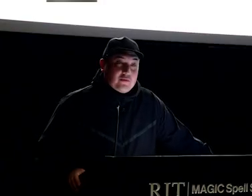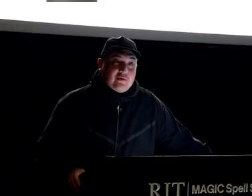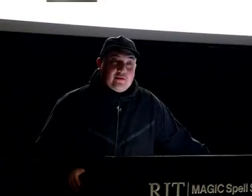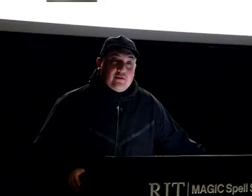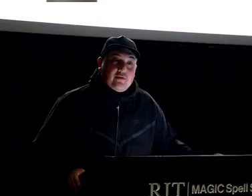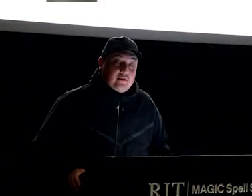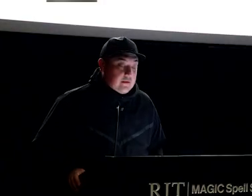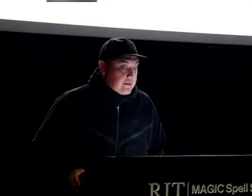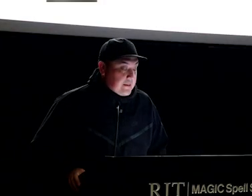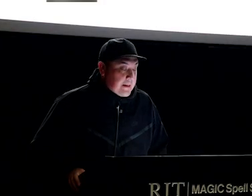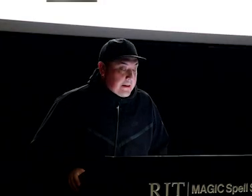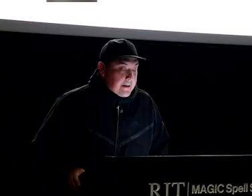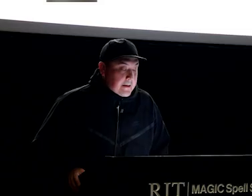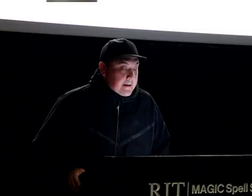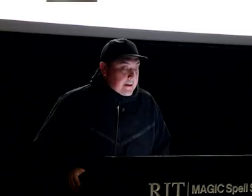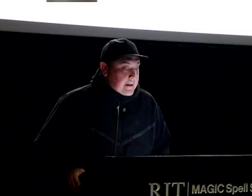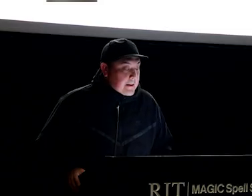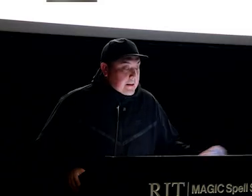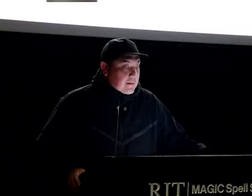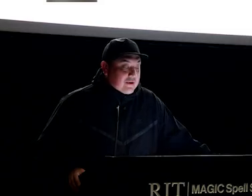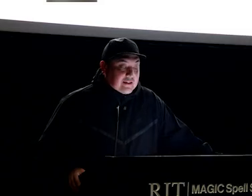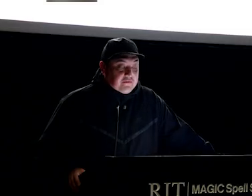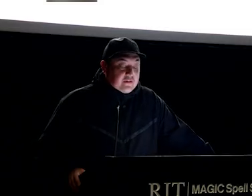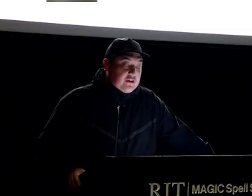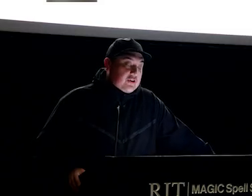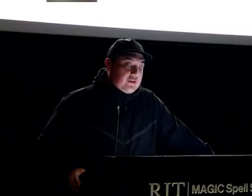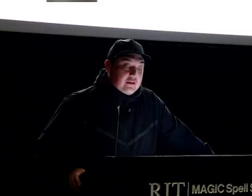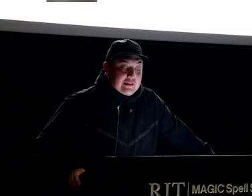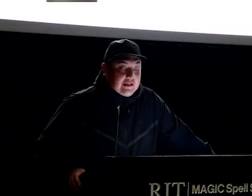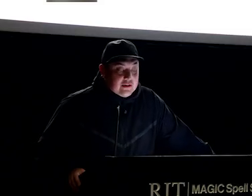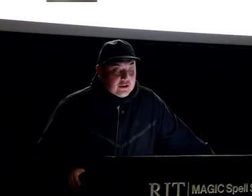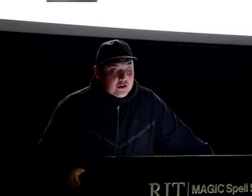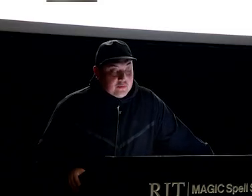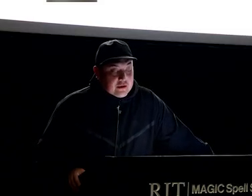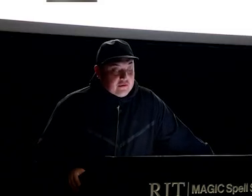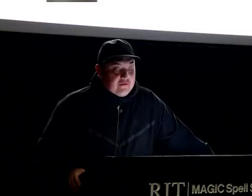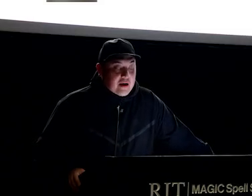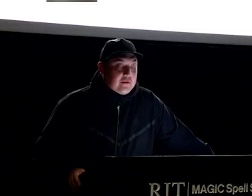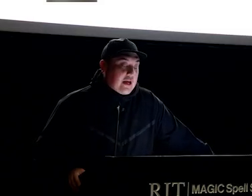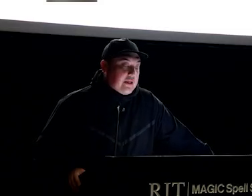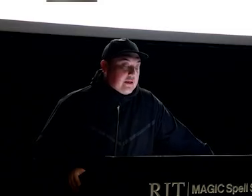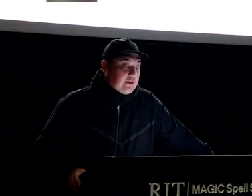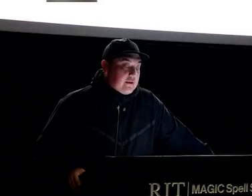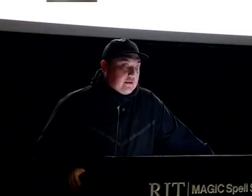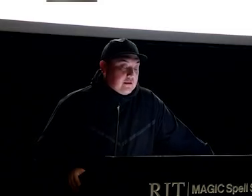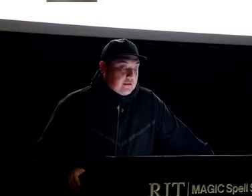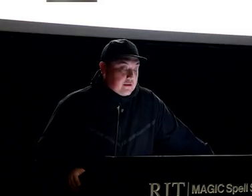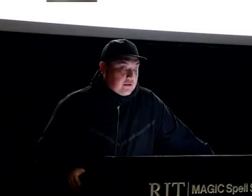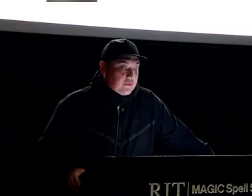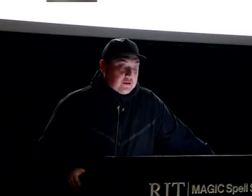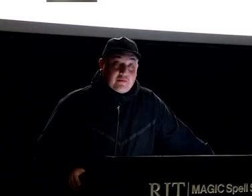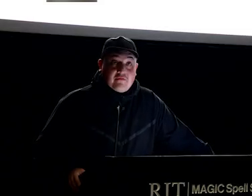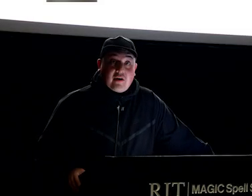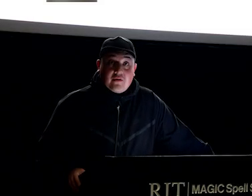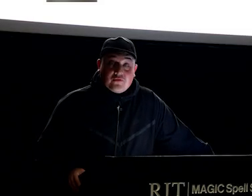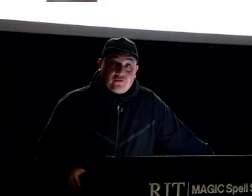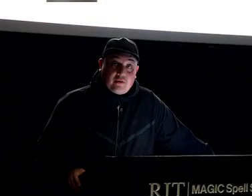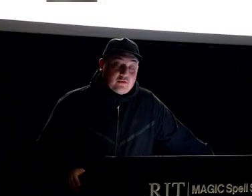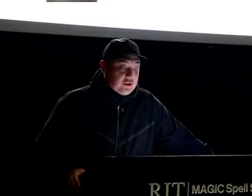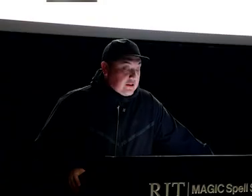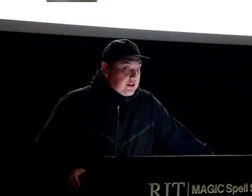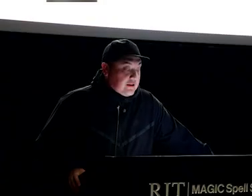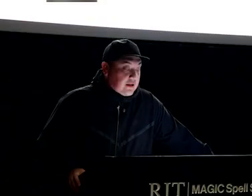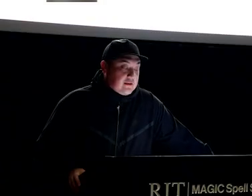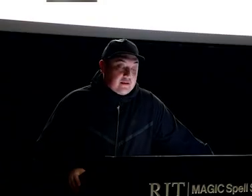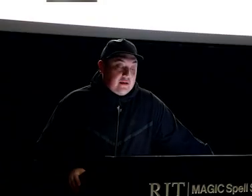guys guess what this is? Once I finished, the lead engineer began fabricating it using my files.